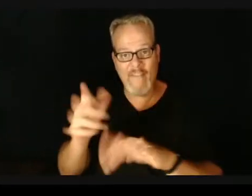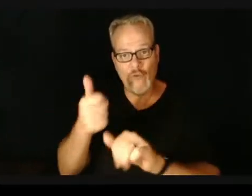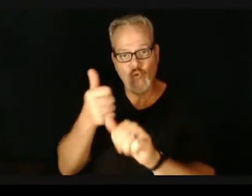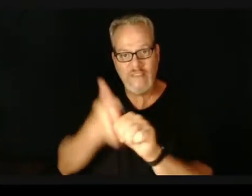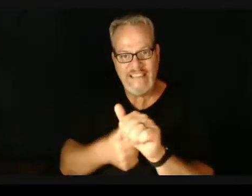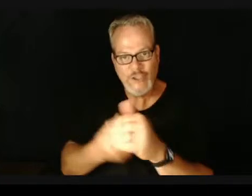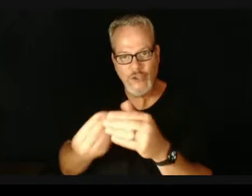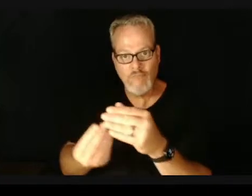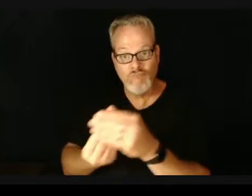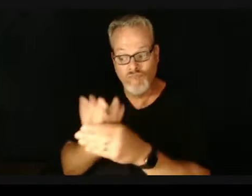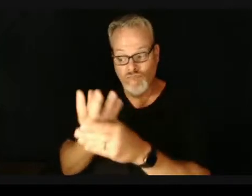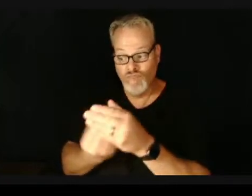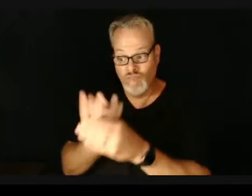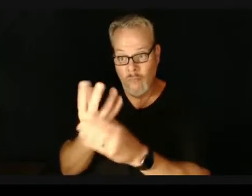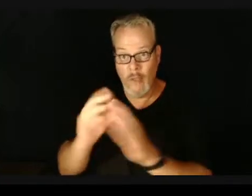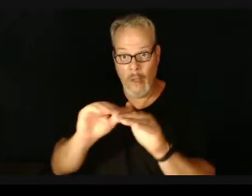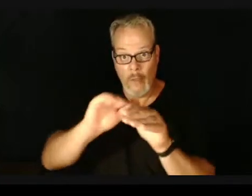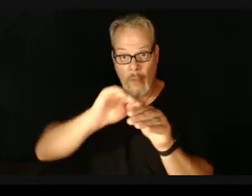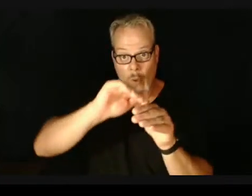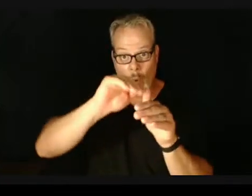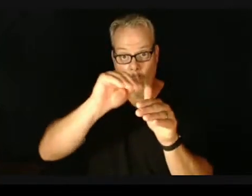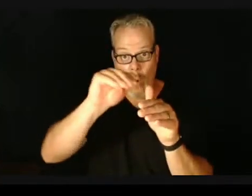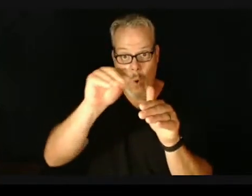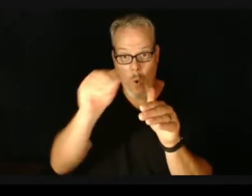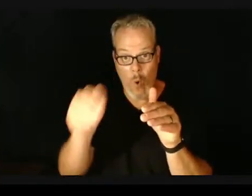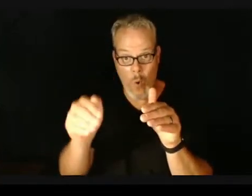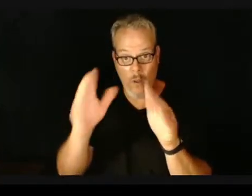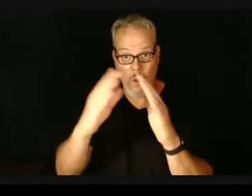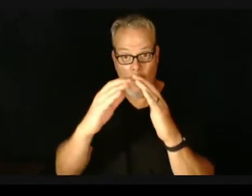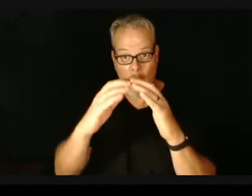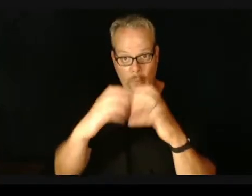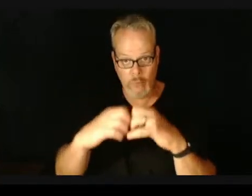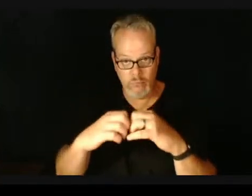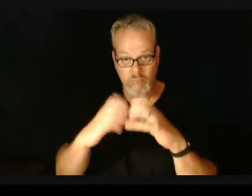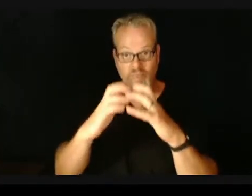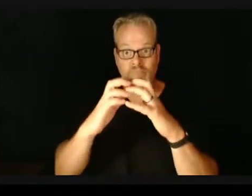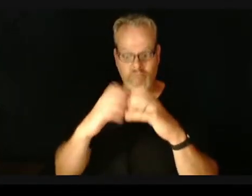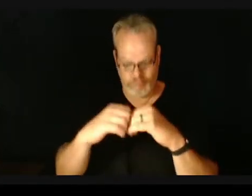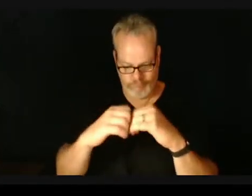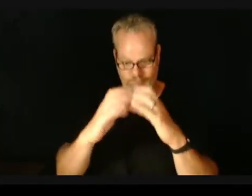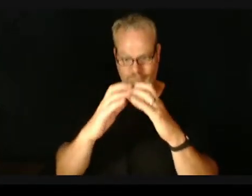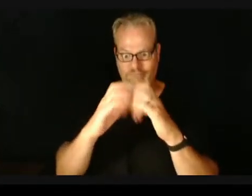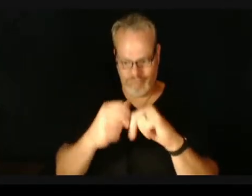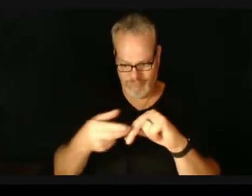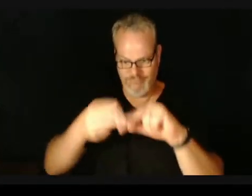in. So they're gaining height and losing height and gaining height and losing height. Right?